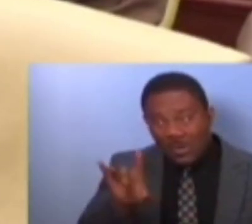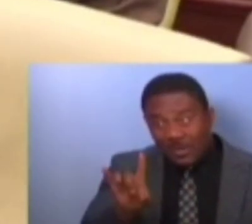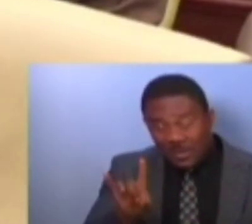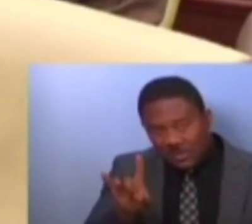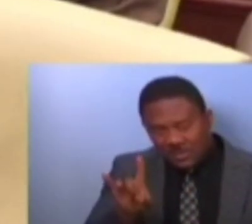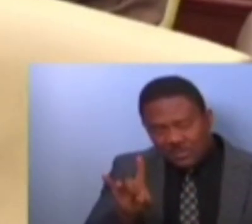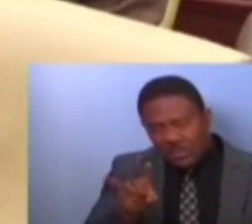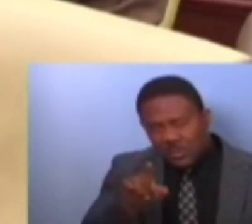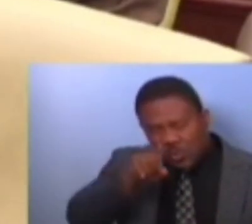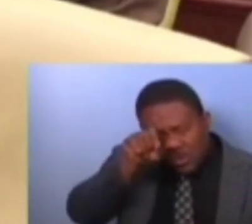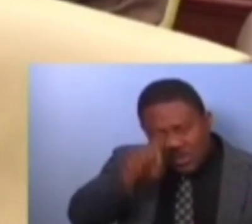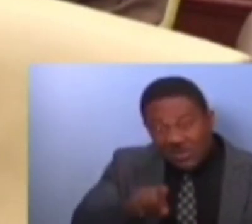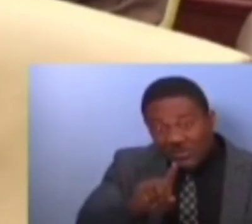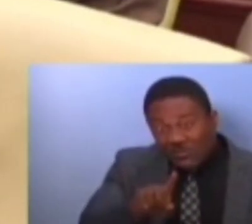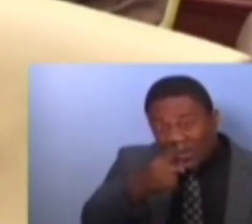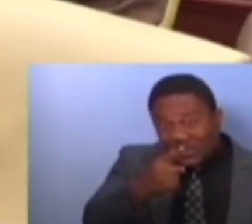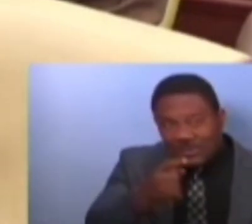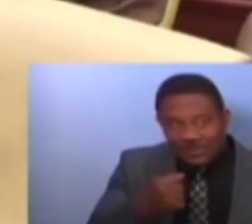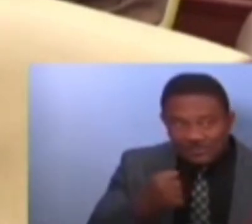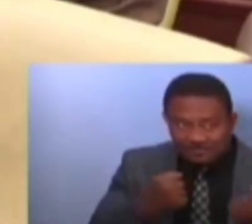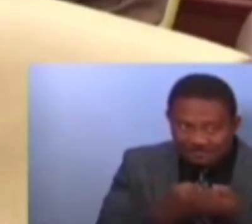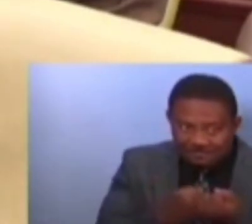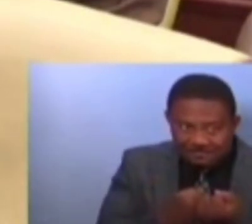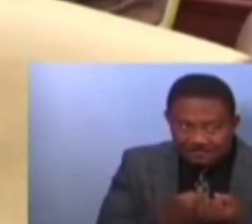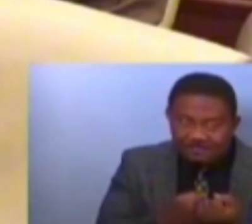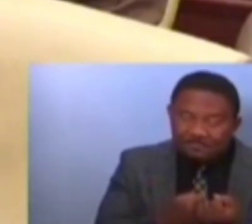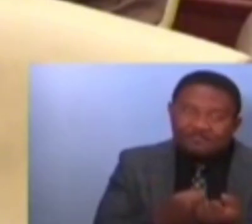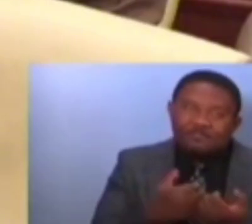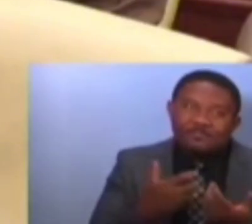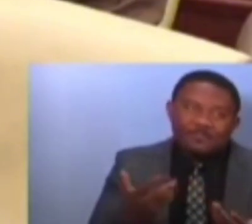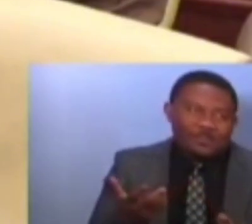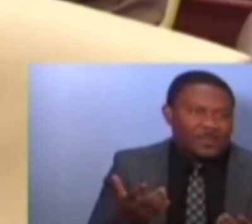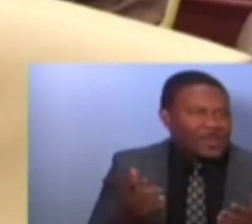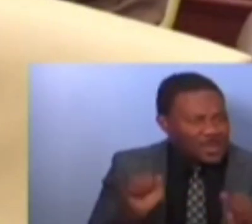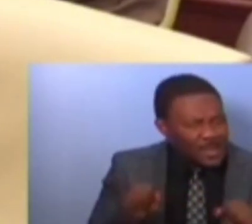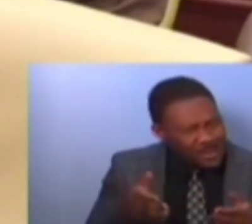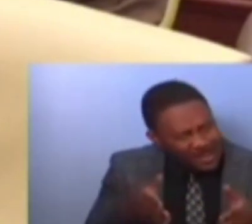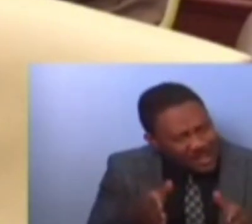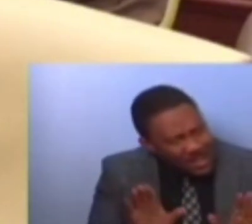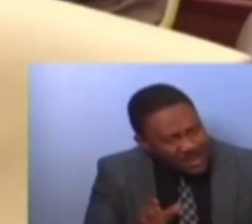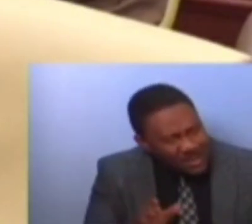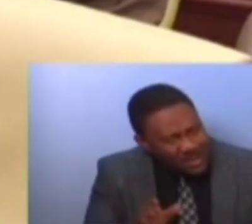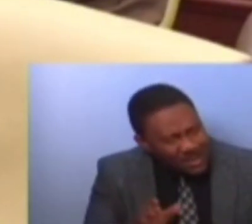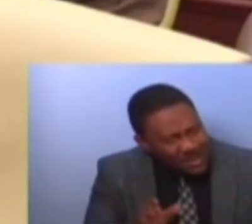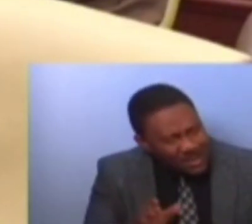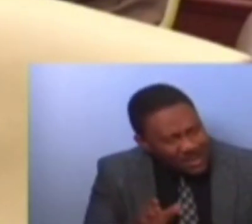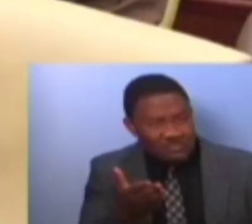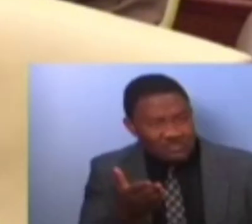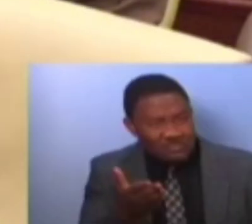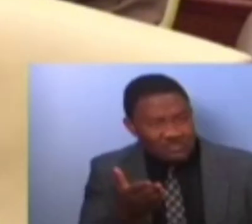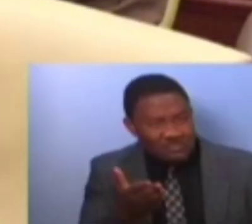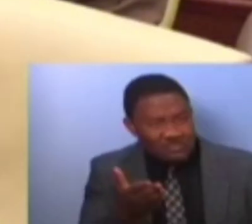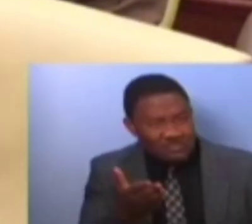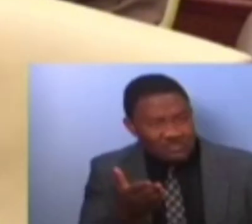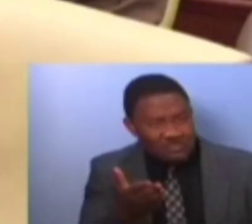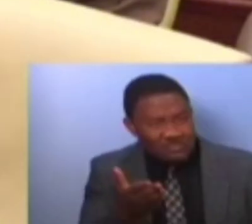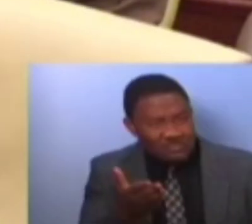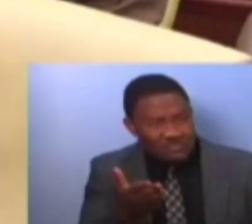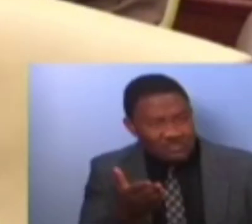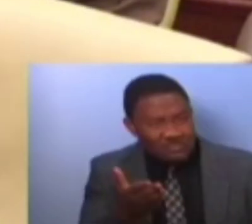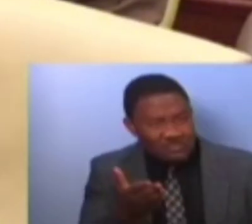taken, before the Speaker is called to take the chair, the standing order allows a member to get up and